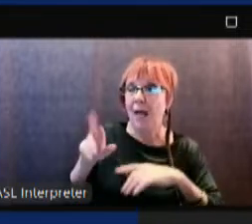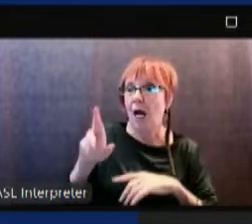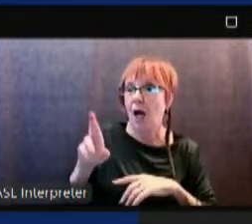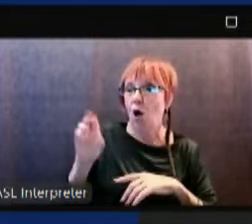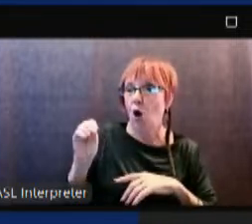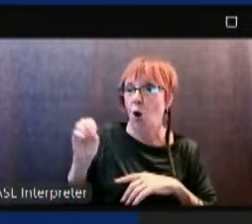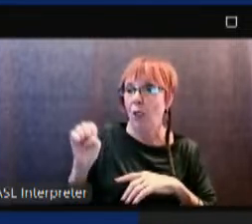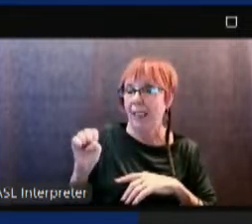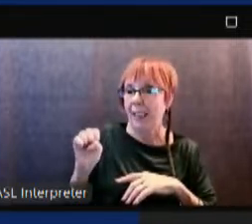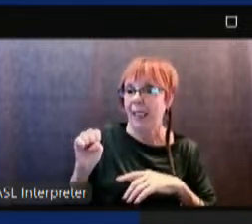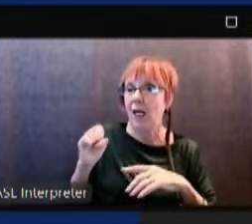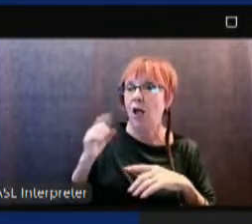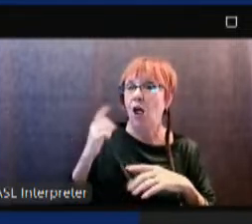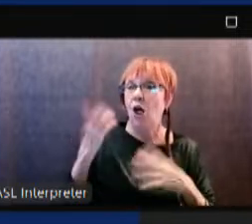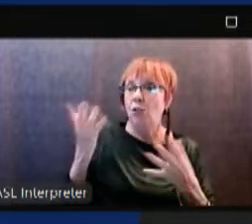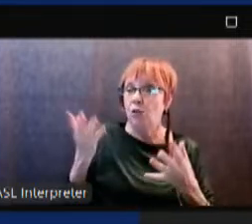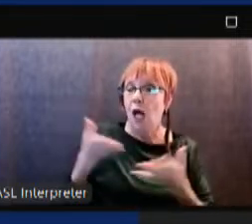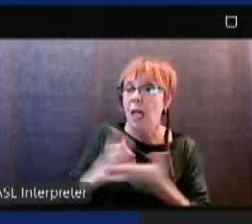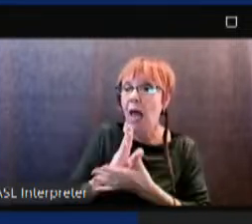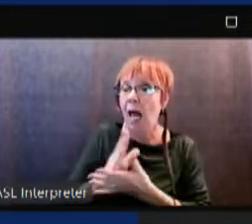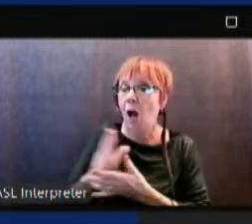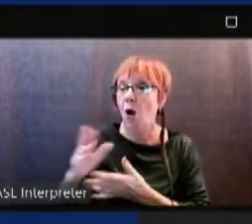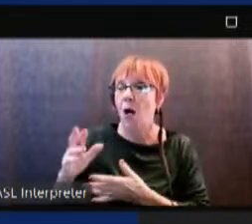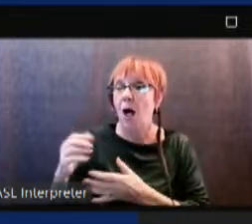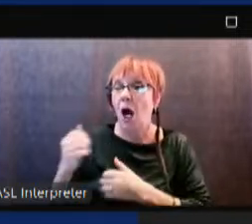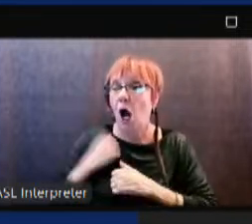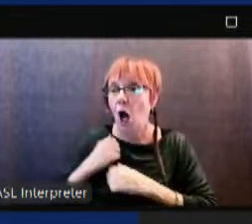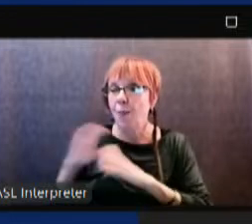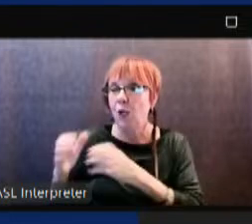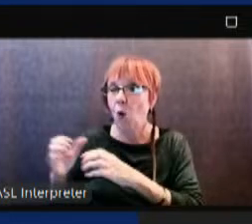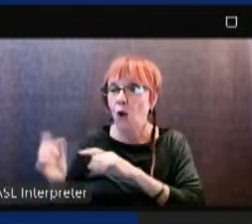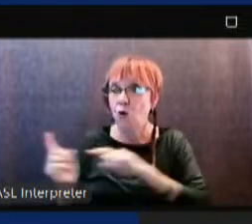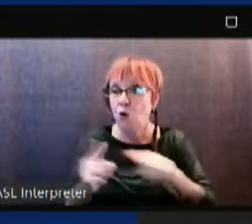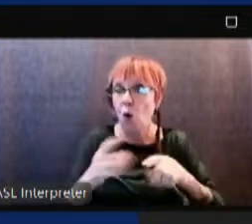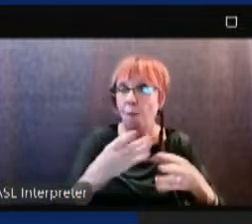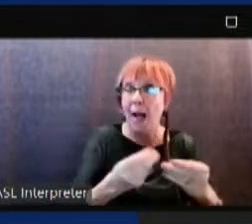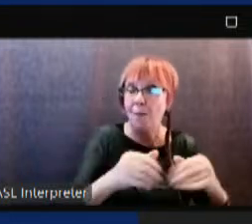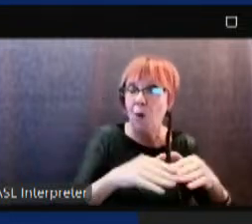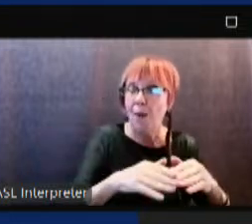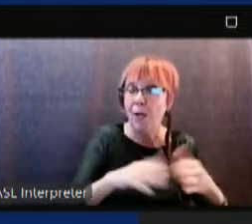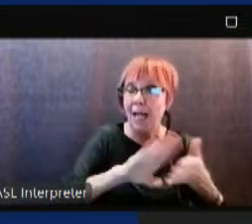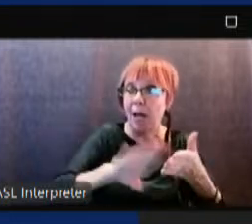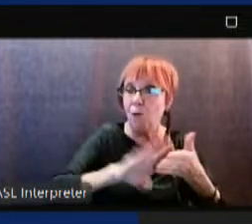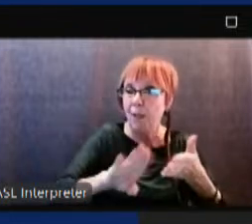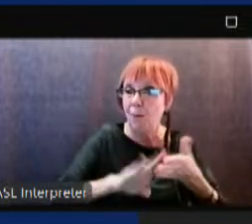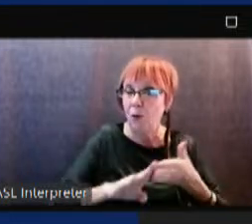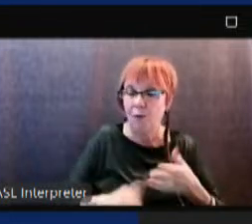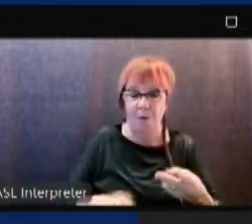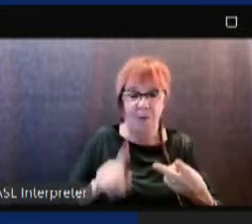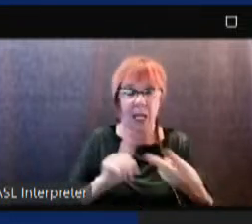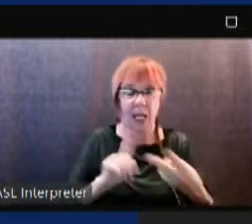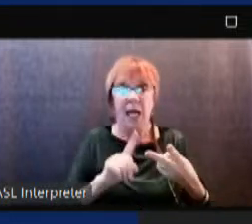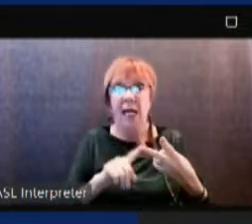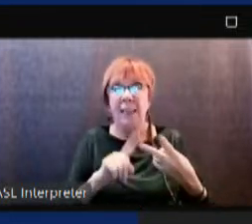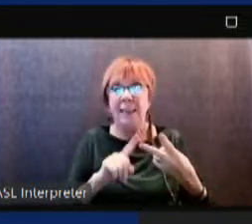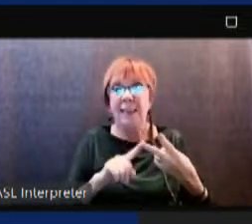Engineers can enter my property and remove the debris? Second question, will my insurance company be